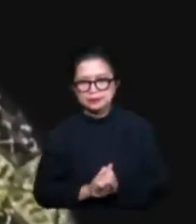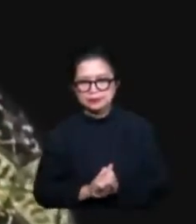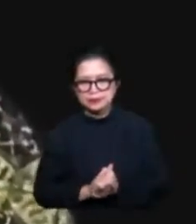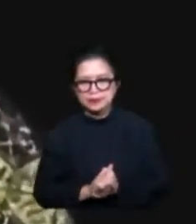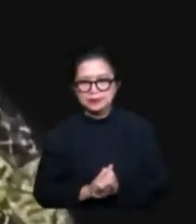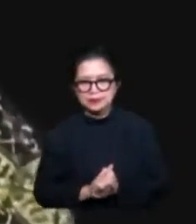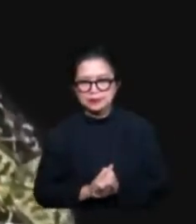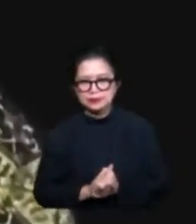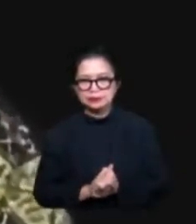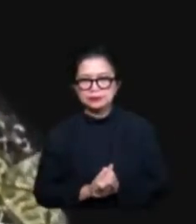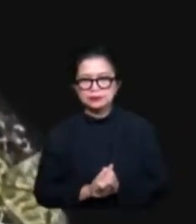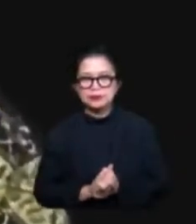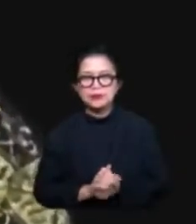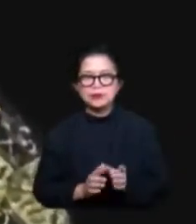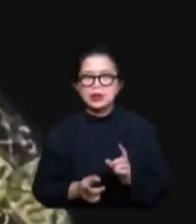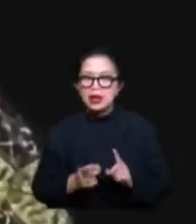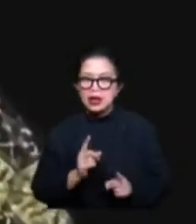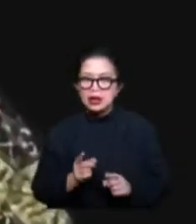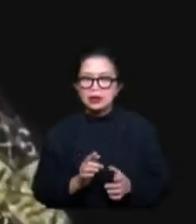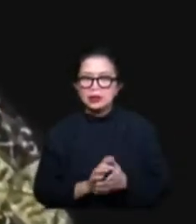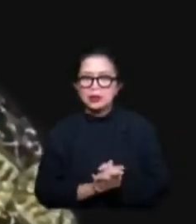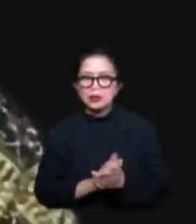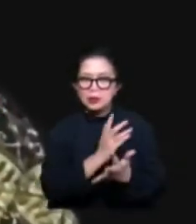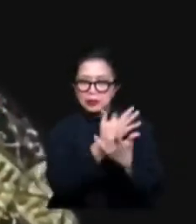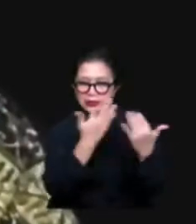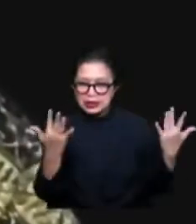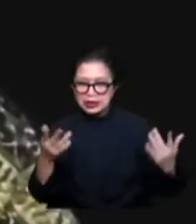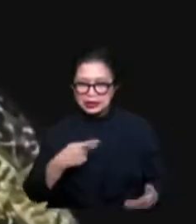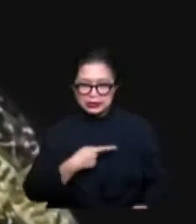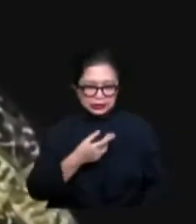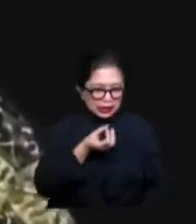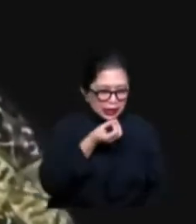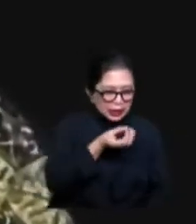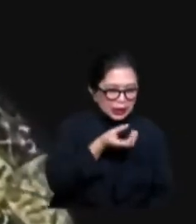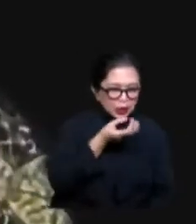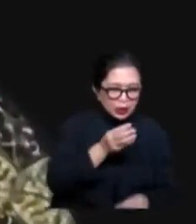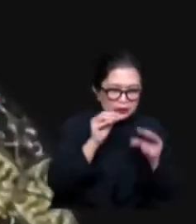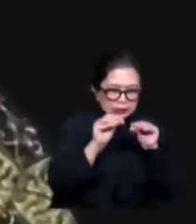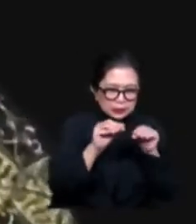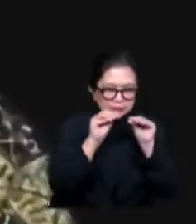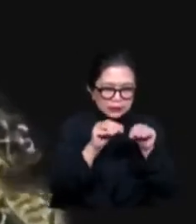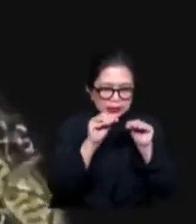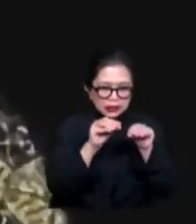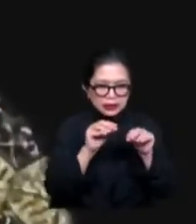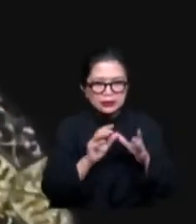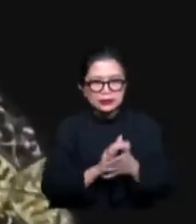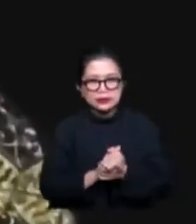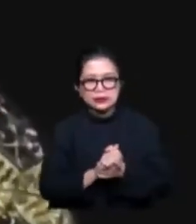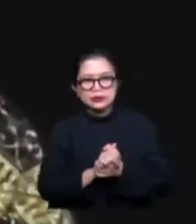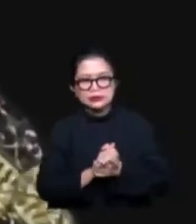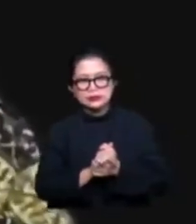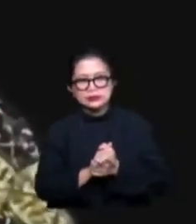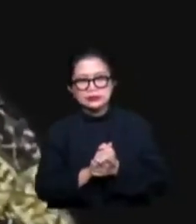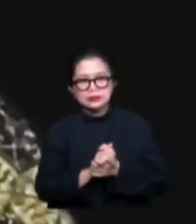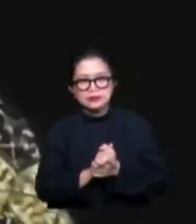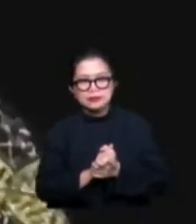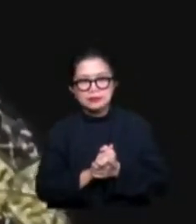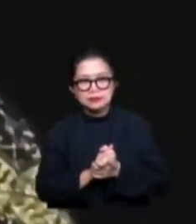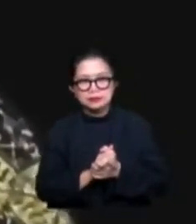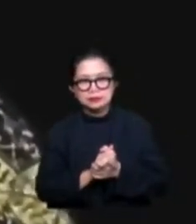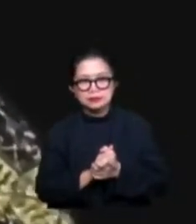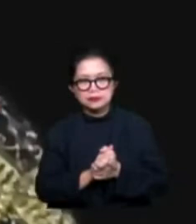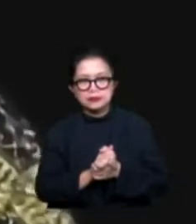people, like educate to about how you walk, how